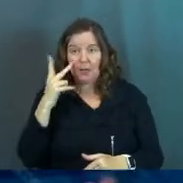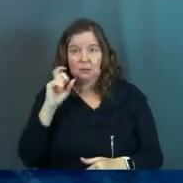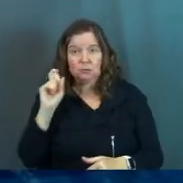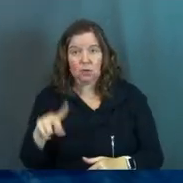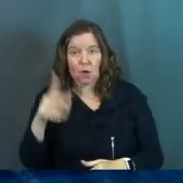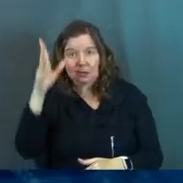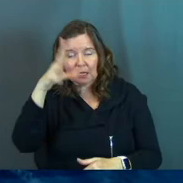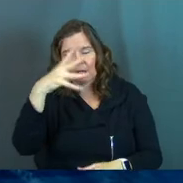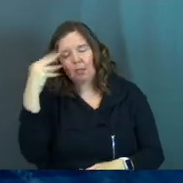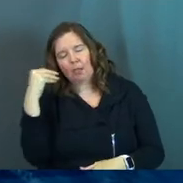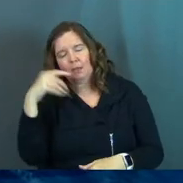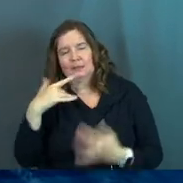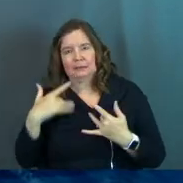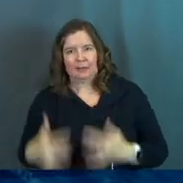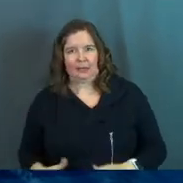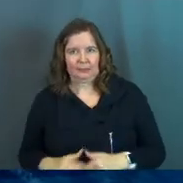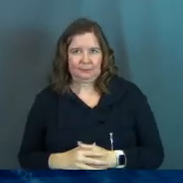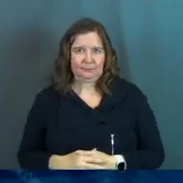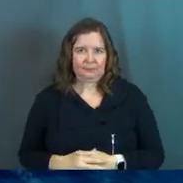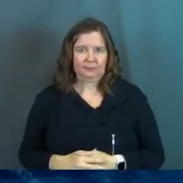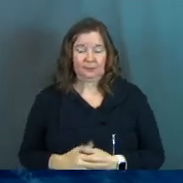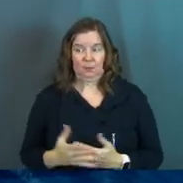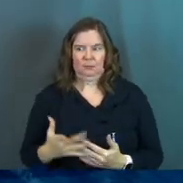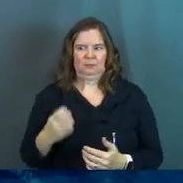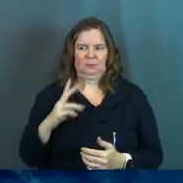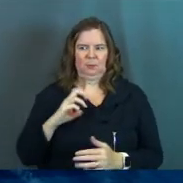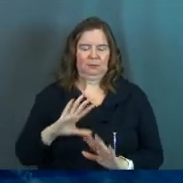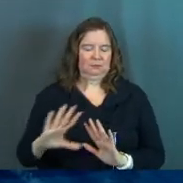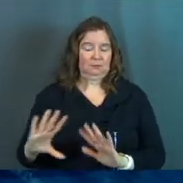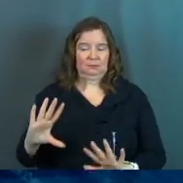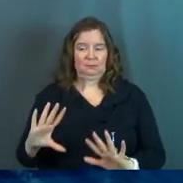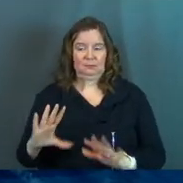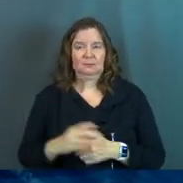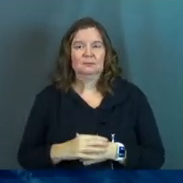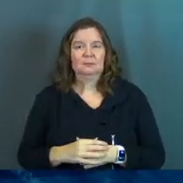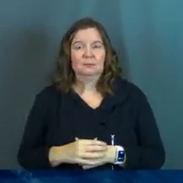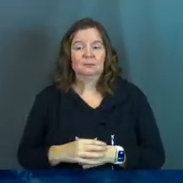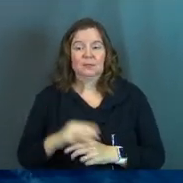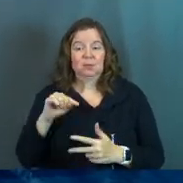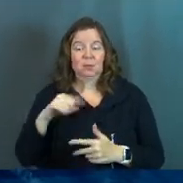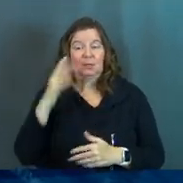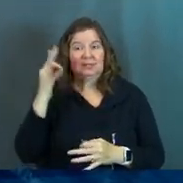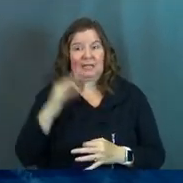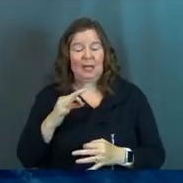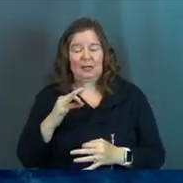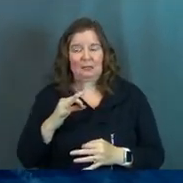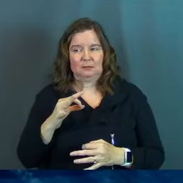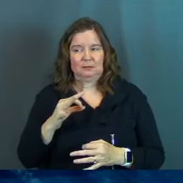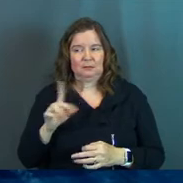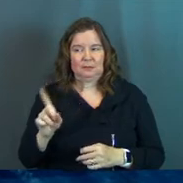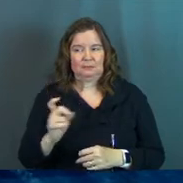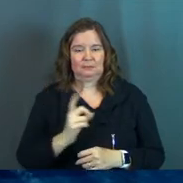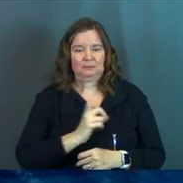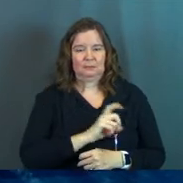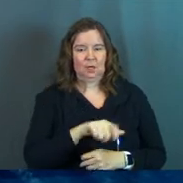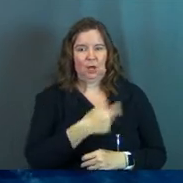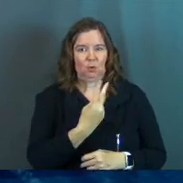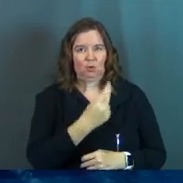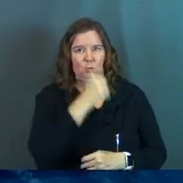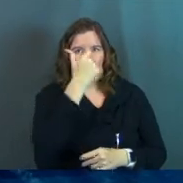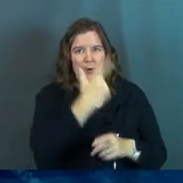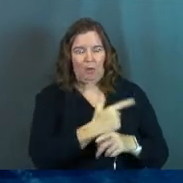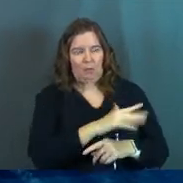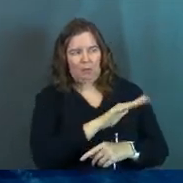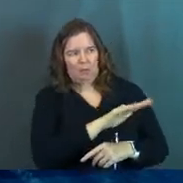saw dad passed out naked. It was like, well, this is weird. And he decides to do this thing where he walks out to the other two